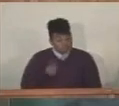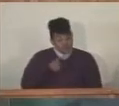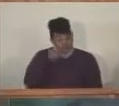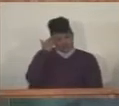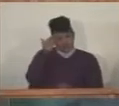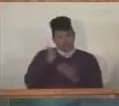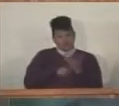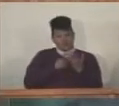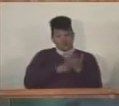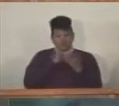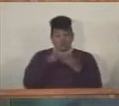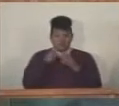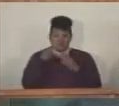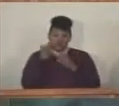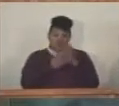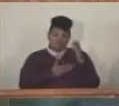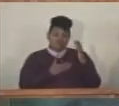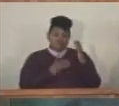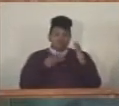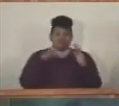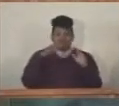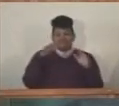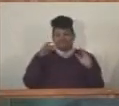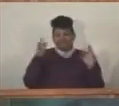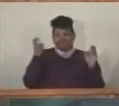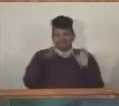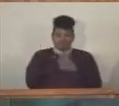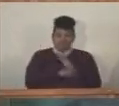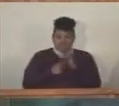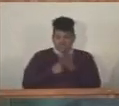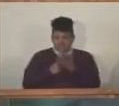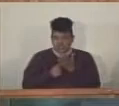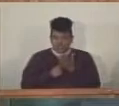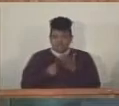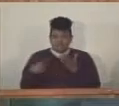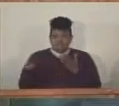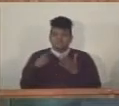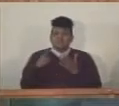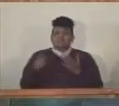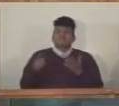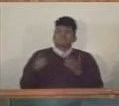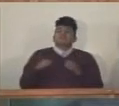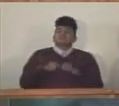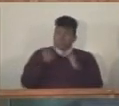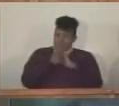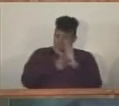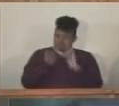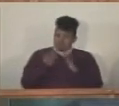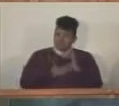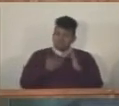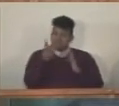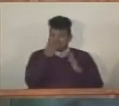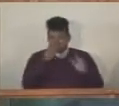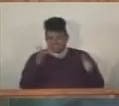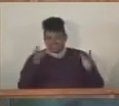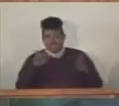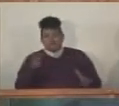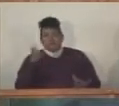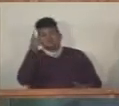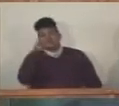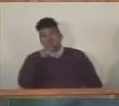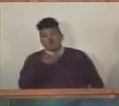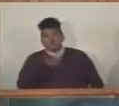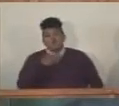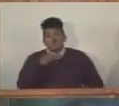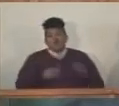Mr. President, are in the criminal courts much more often than most people here, except perhaps my learned colleague to the left.